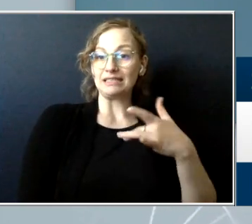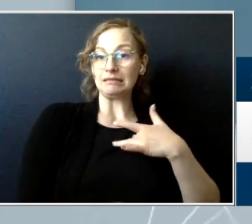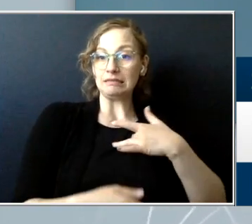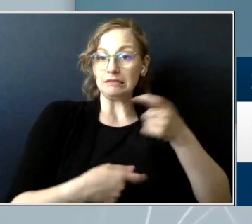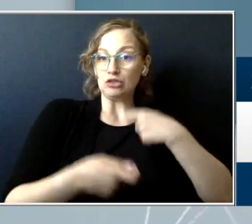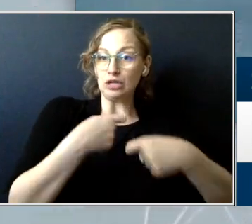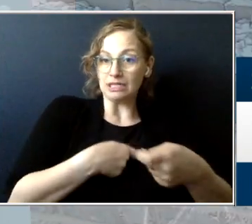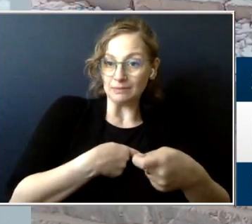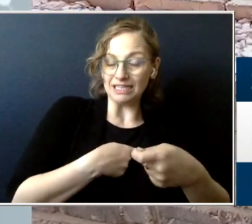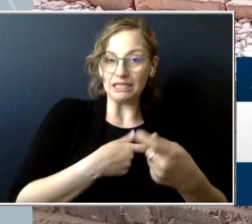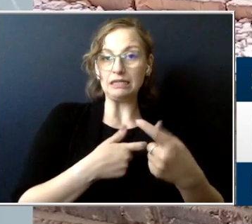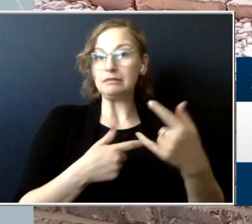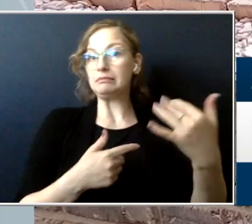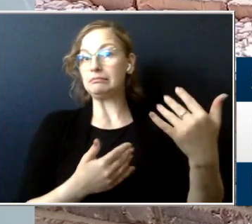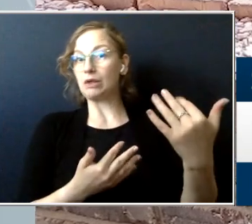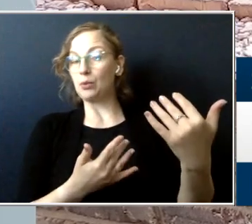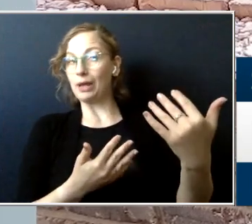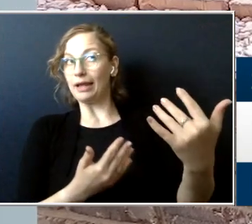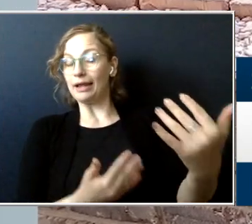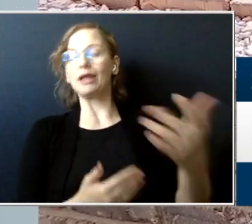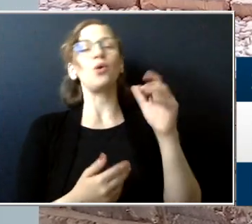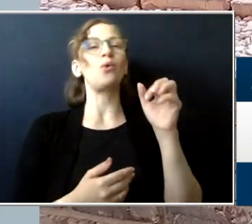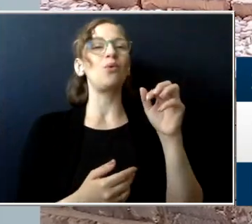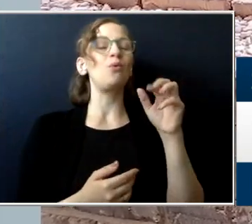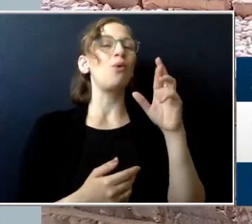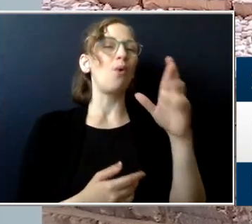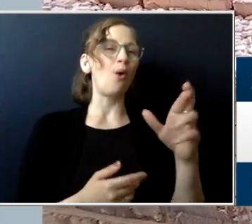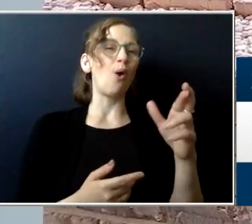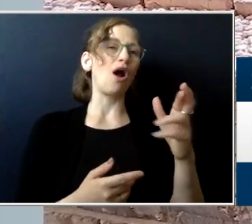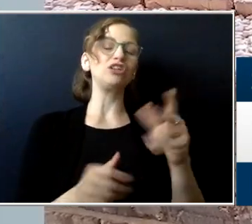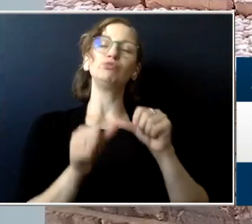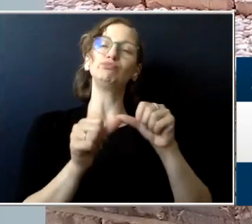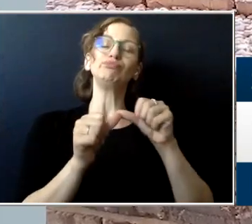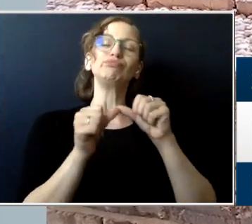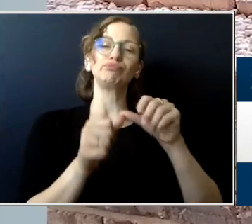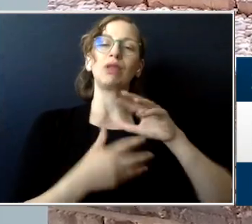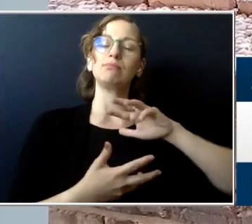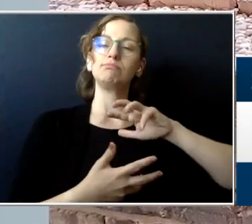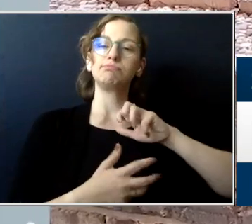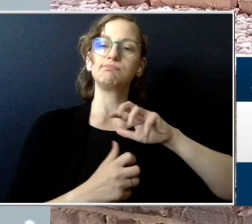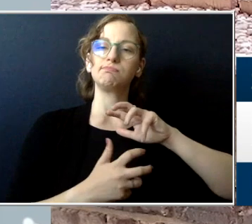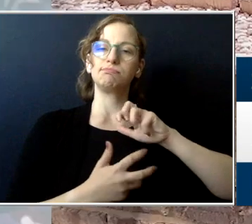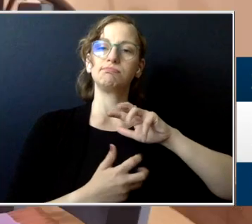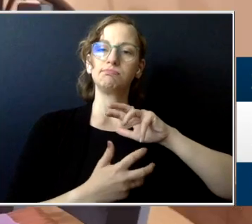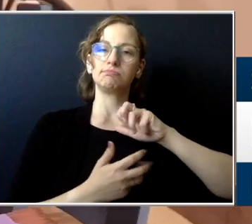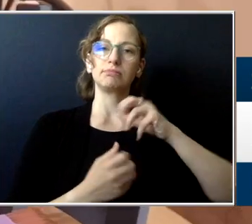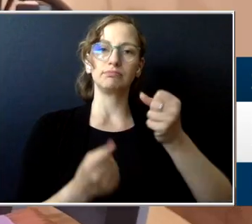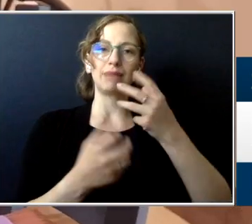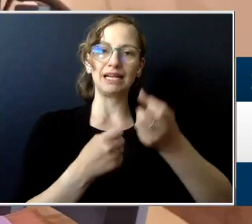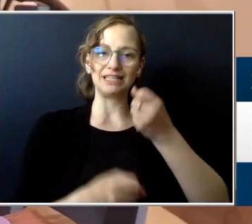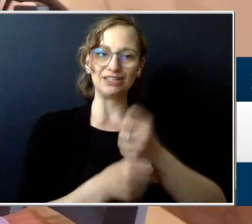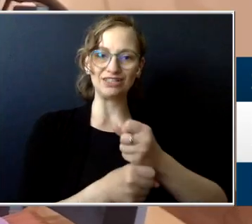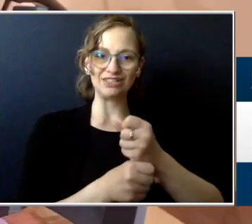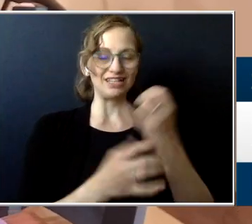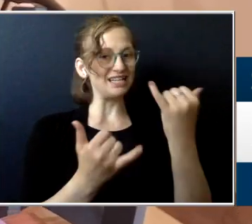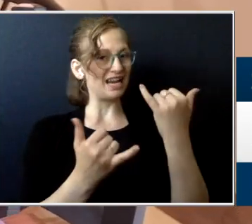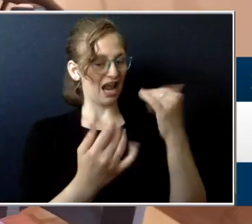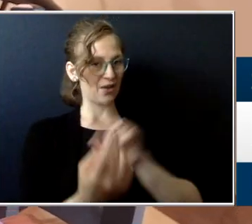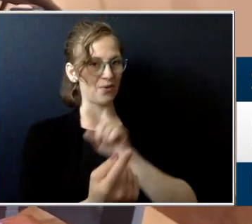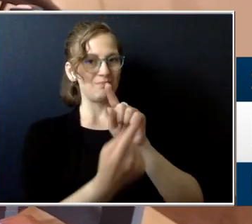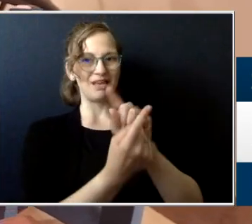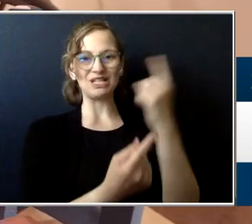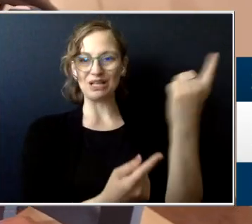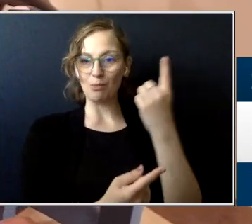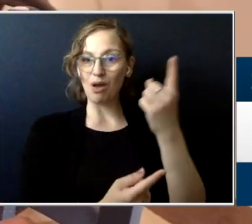therapy. Today, we're meeting a man who has lived with the device for 6 years and counting. And instead of a typical heartbeat, if you put a stethoscope